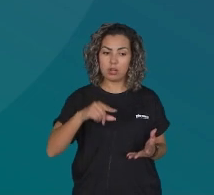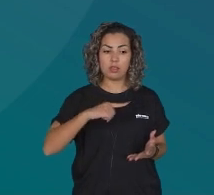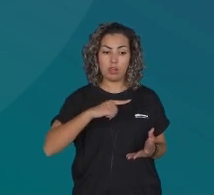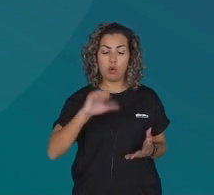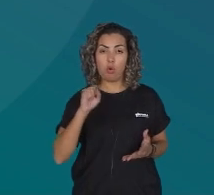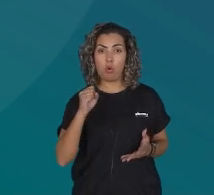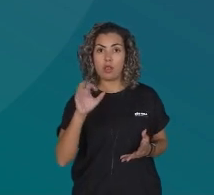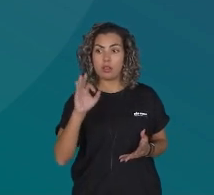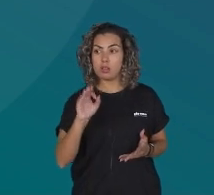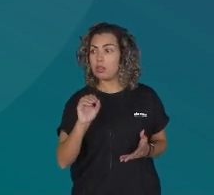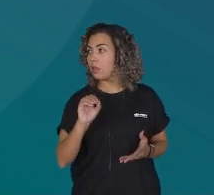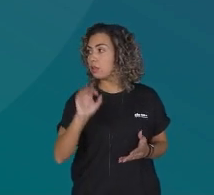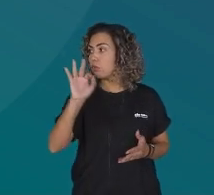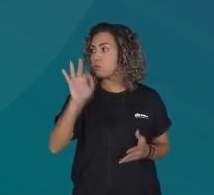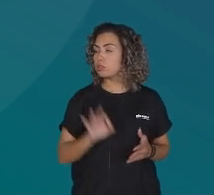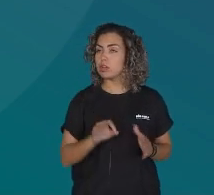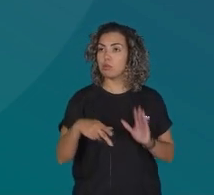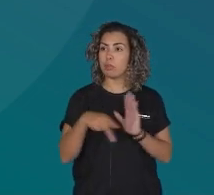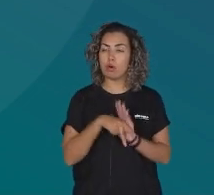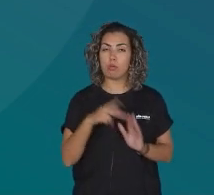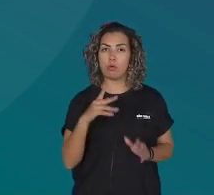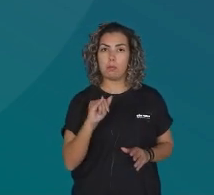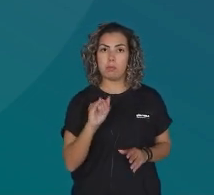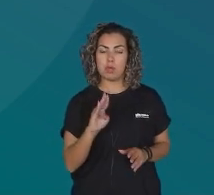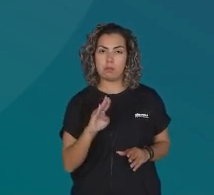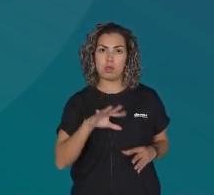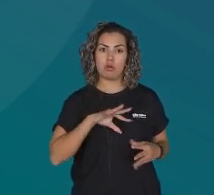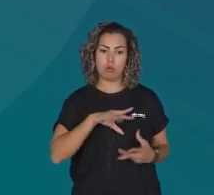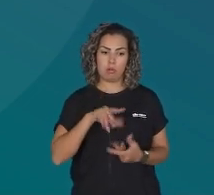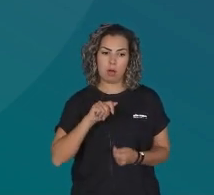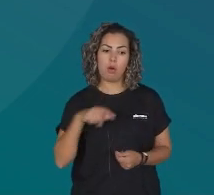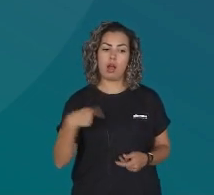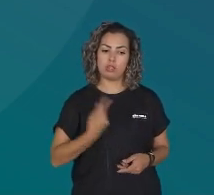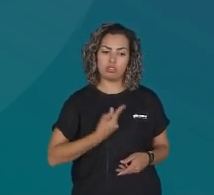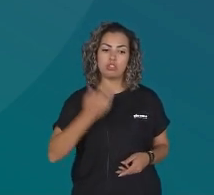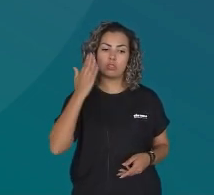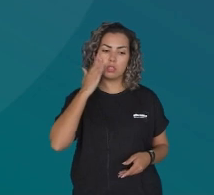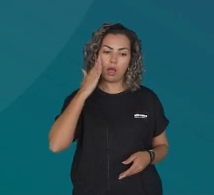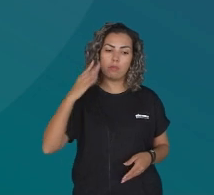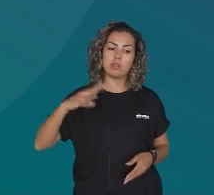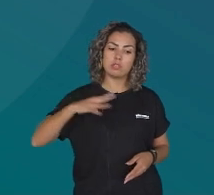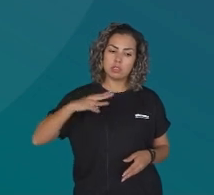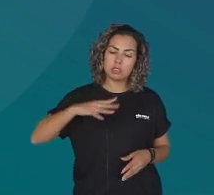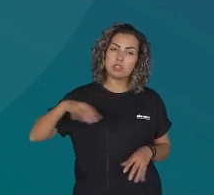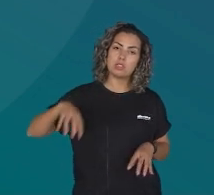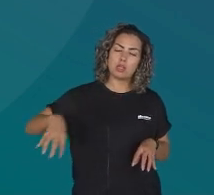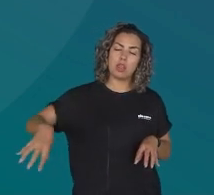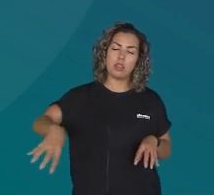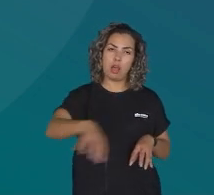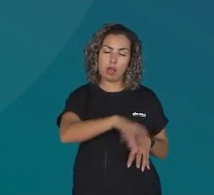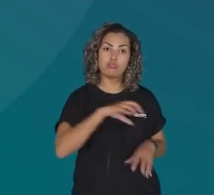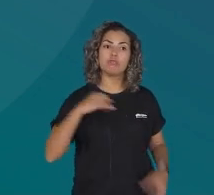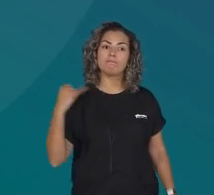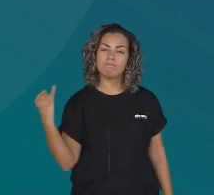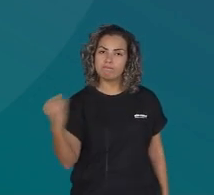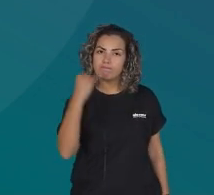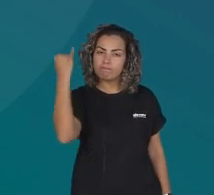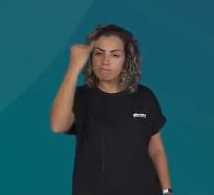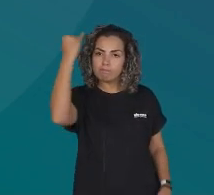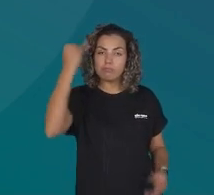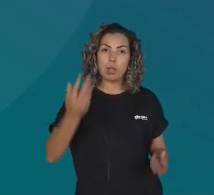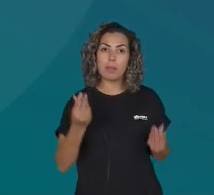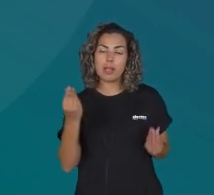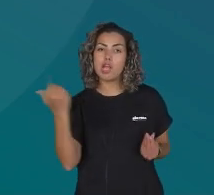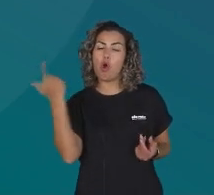GDP. We know that cities and regions are crucial hubs for sustainable development and innovation, and